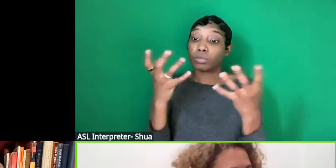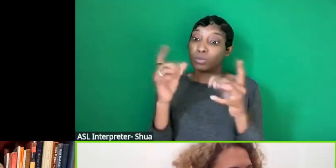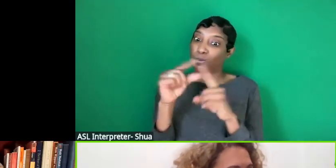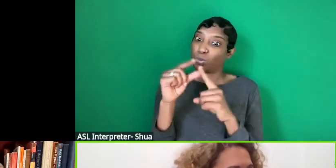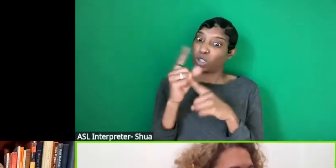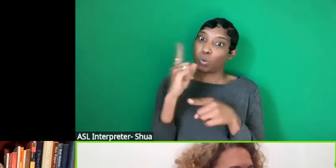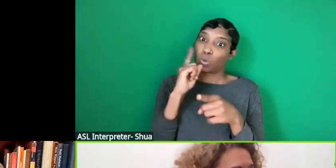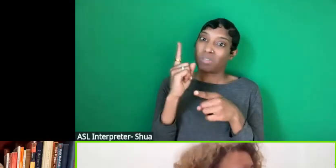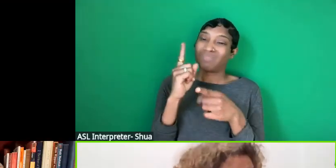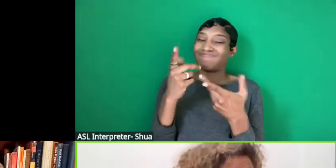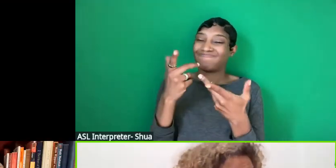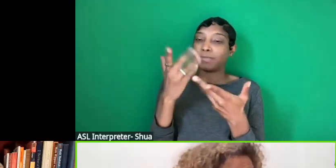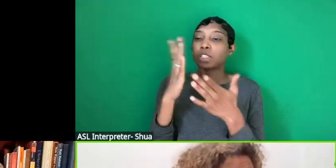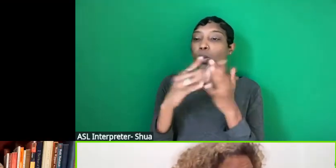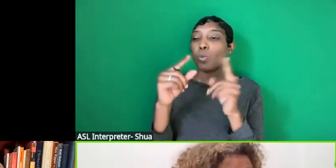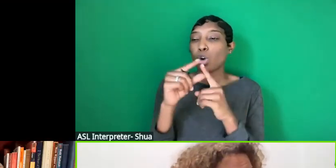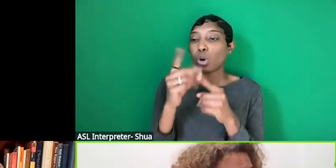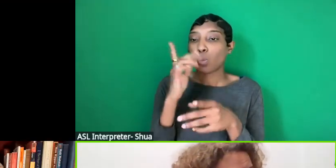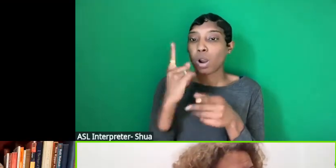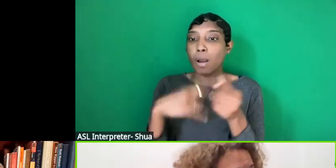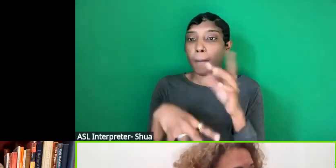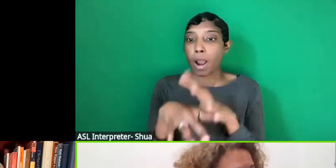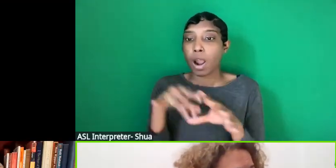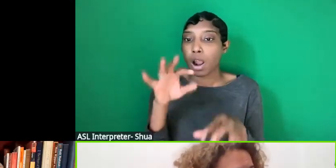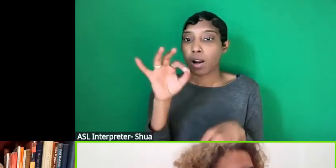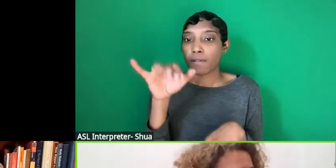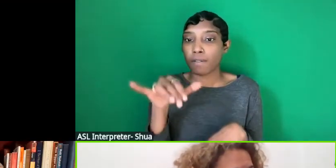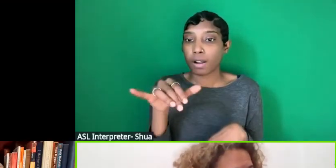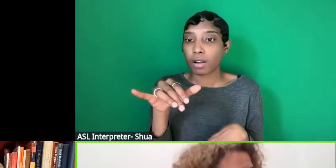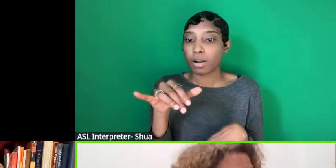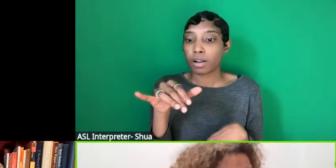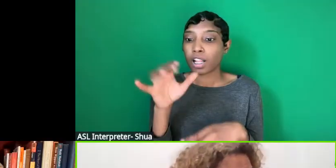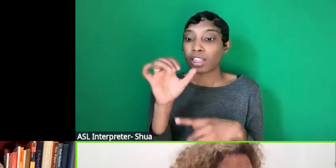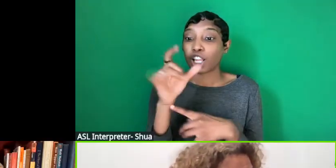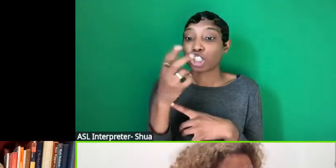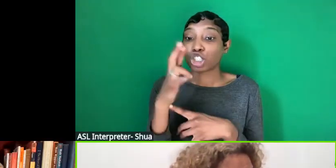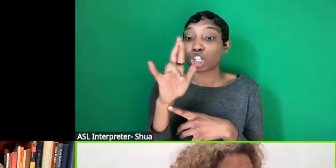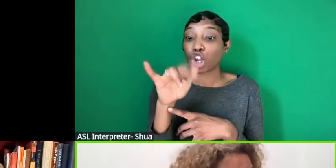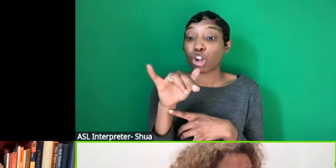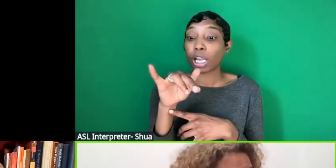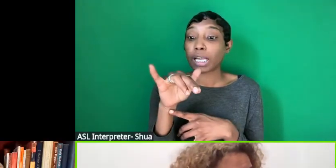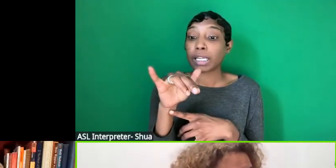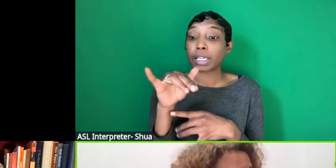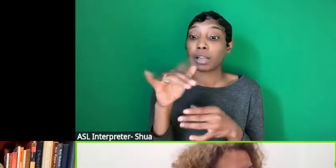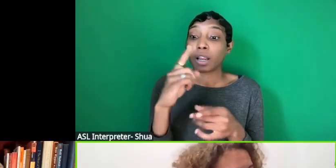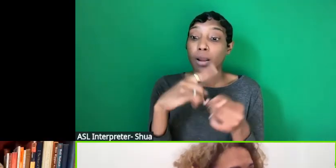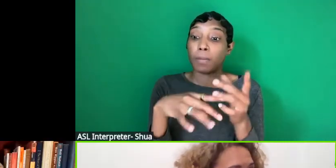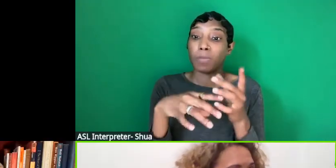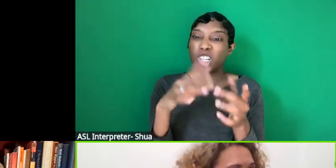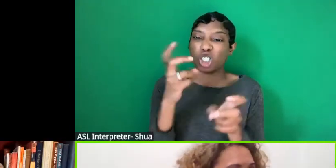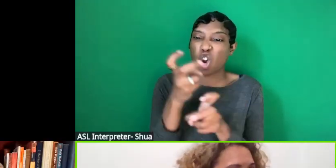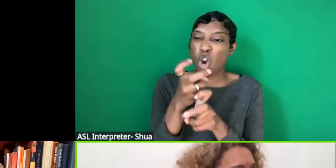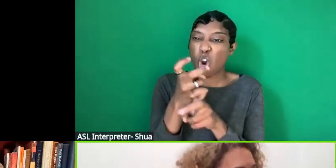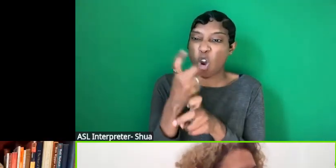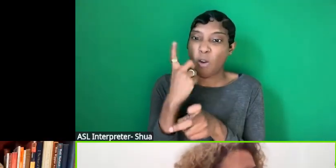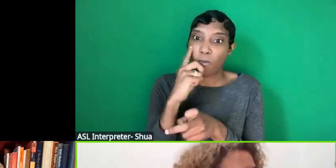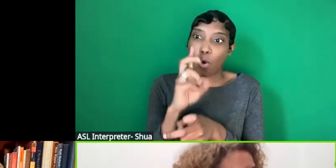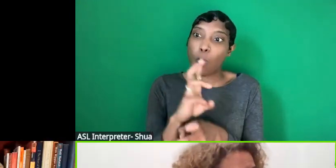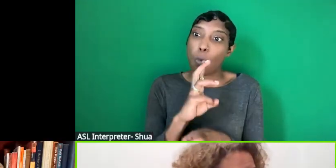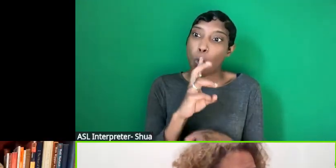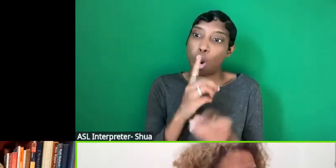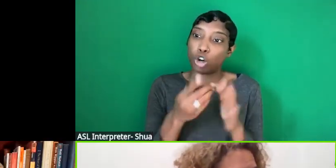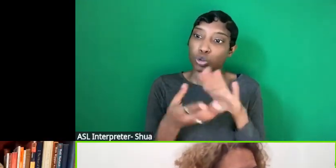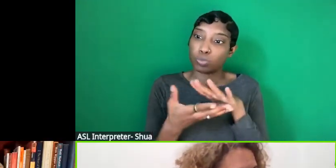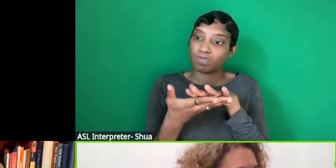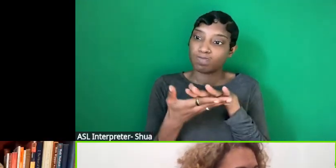that you've got some of the slurry in there because it's hard for that water to come out, right? It's almost like you're searching for